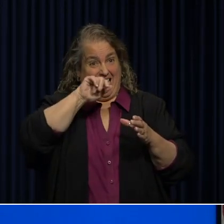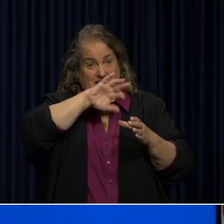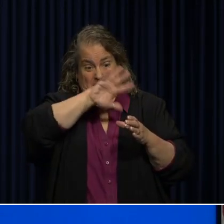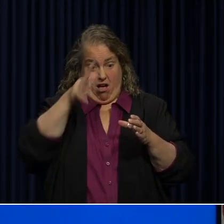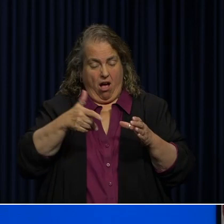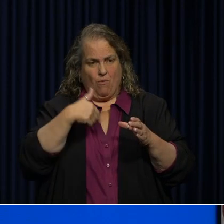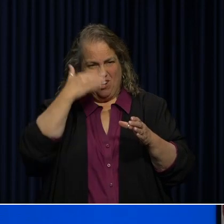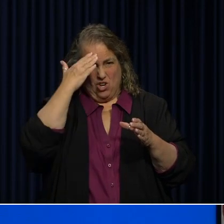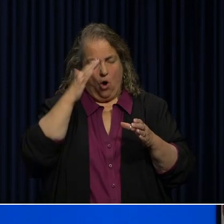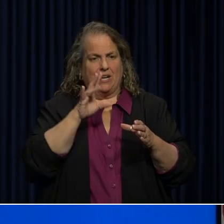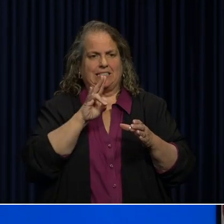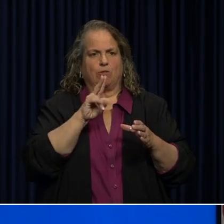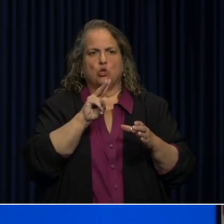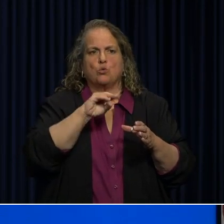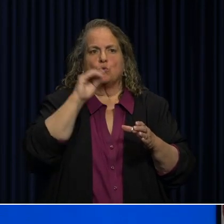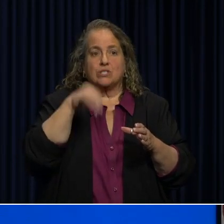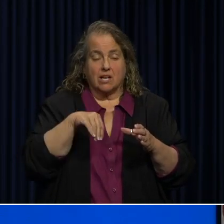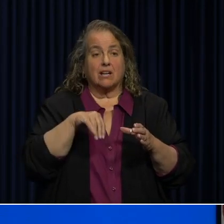of those